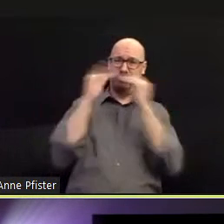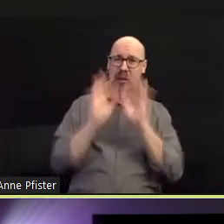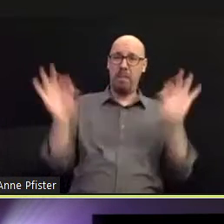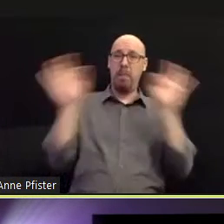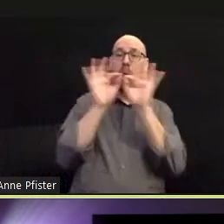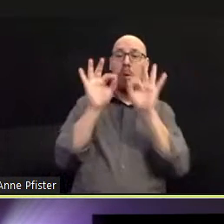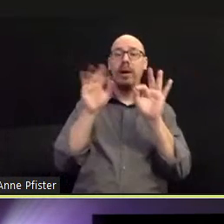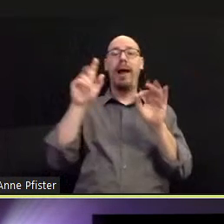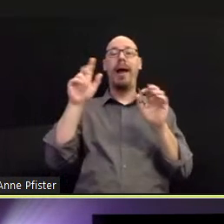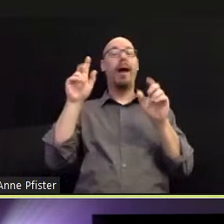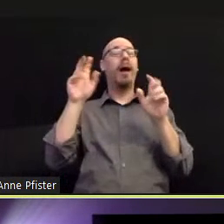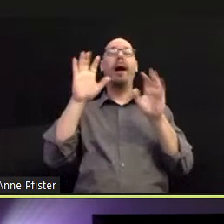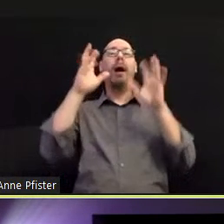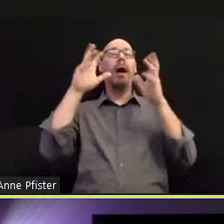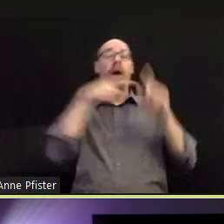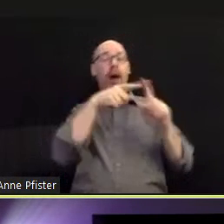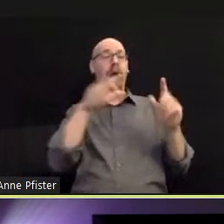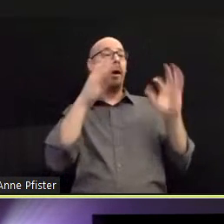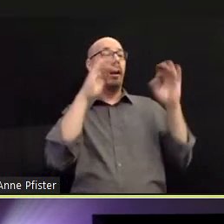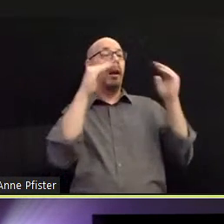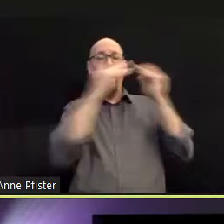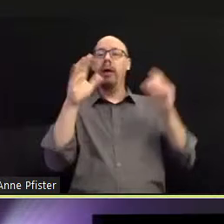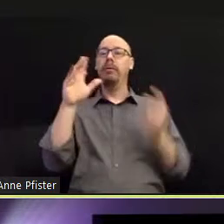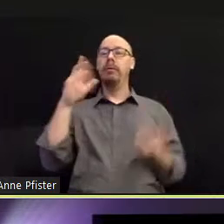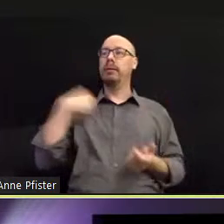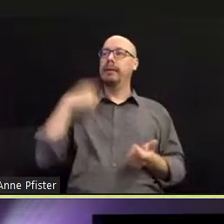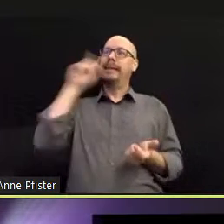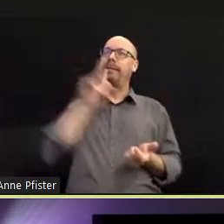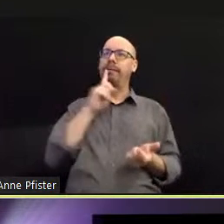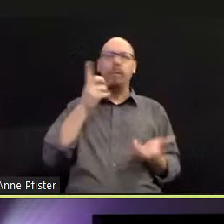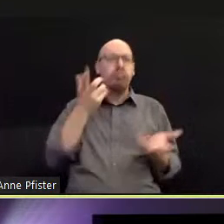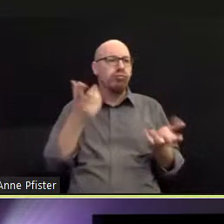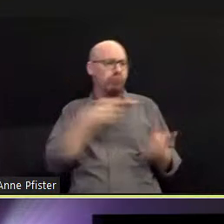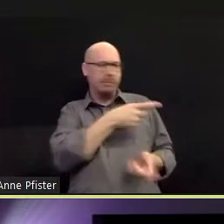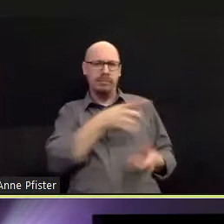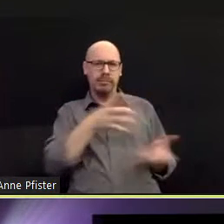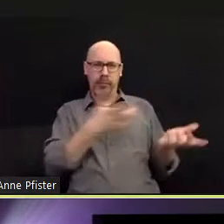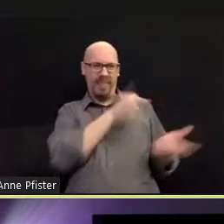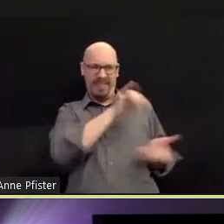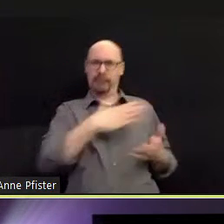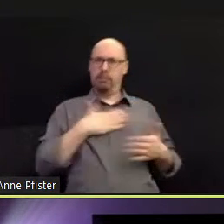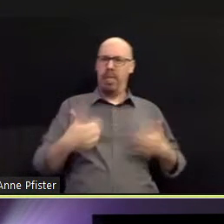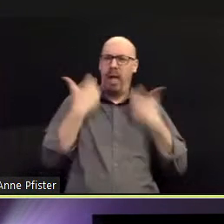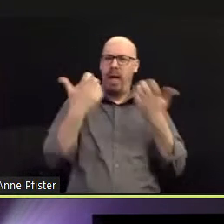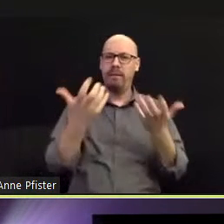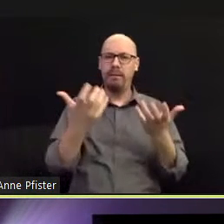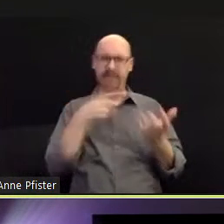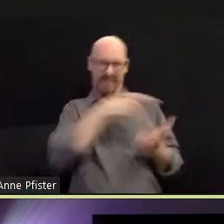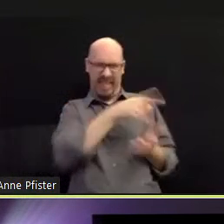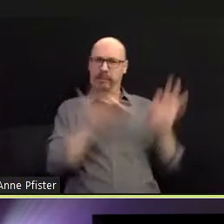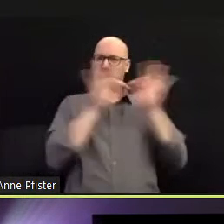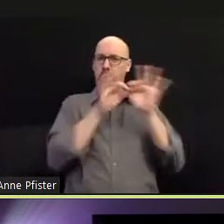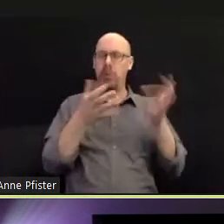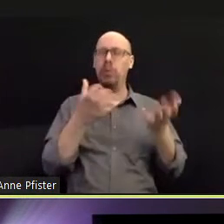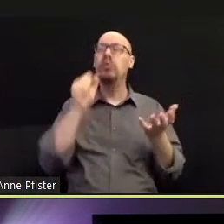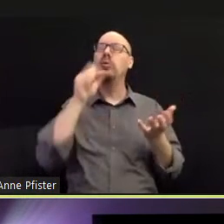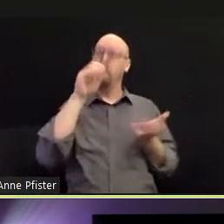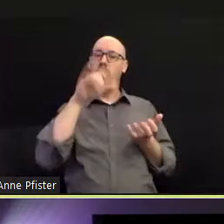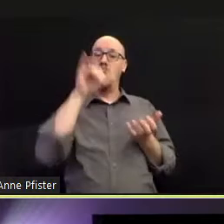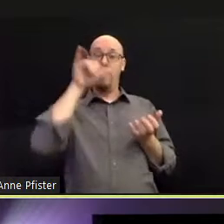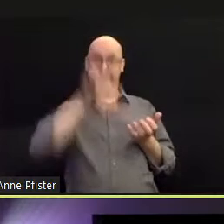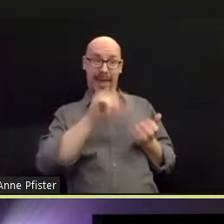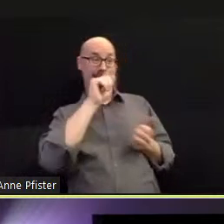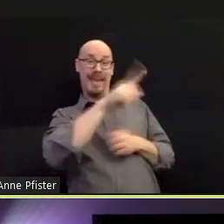deaf aspects of their identity. So LSM-based language socialization at IPLIAP, their signing